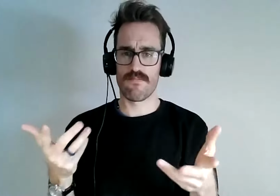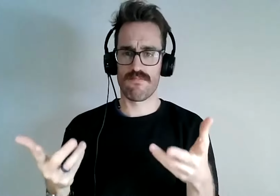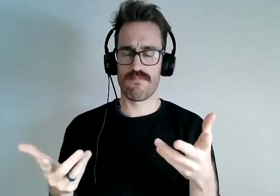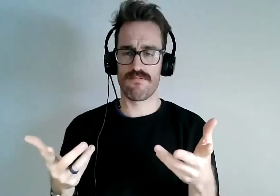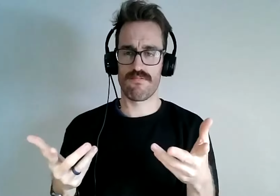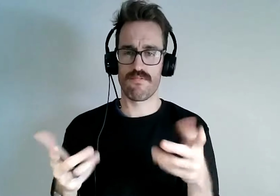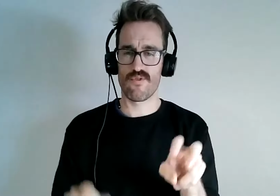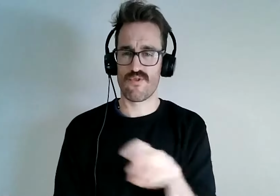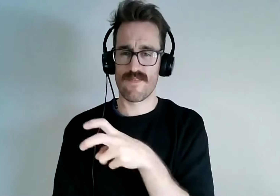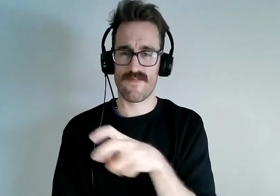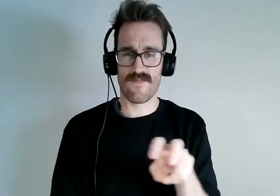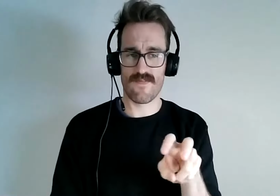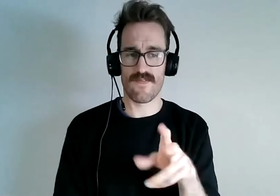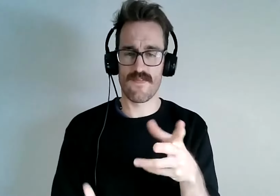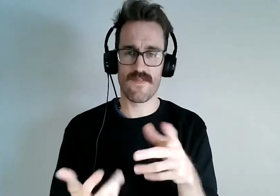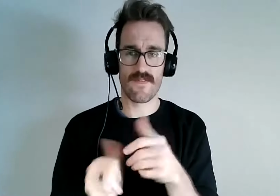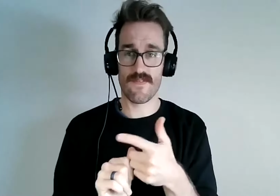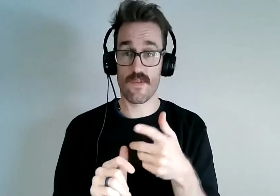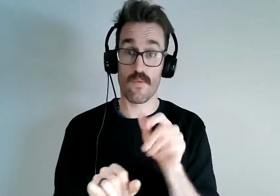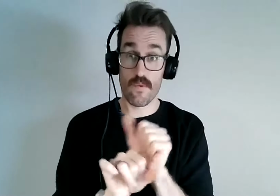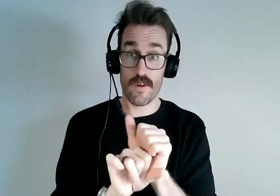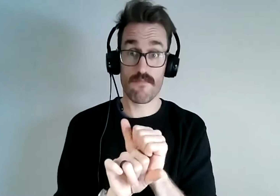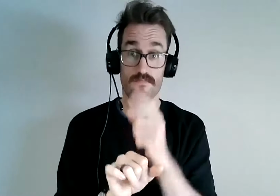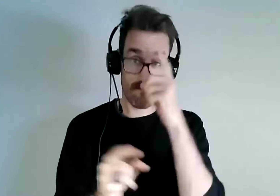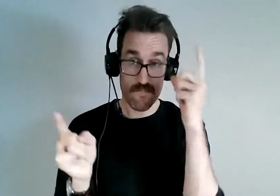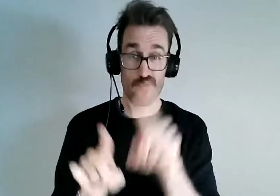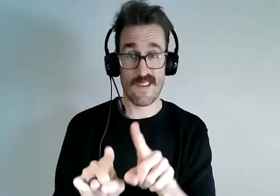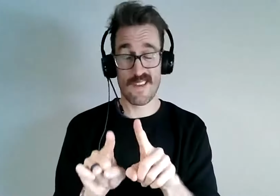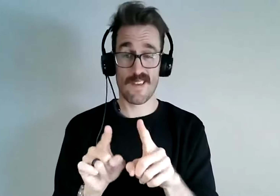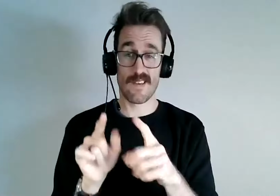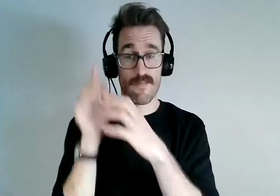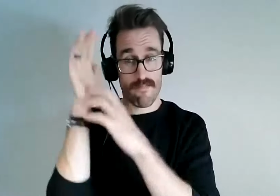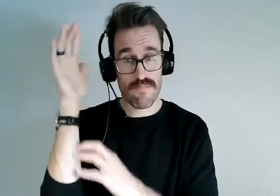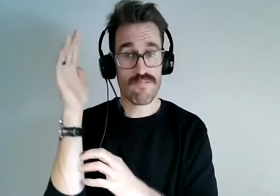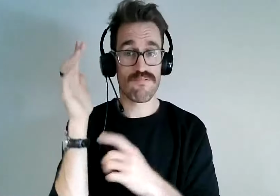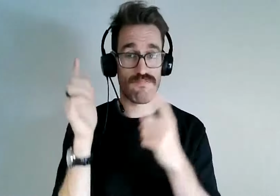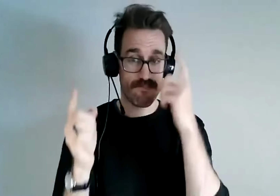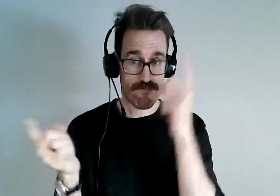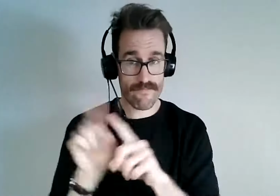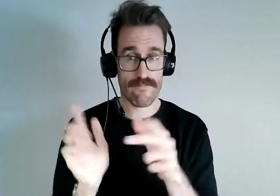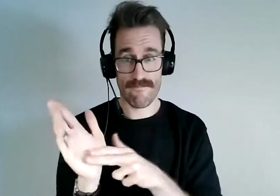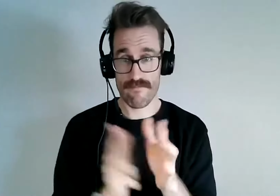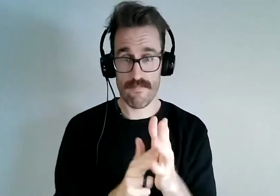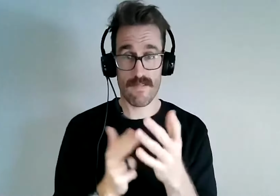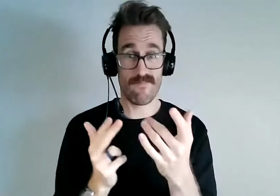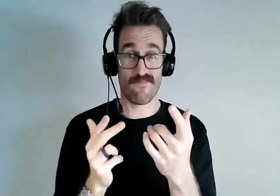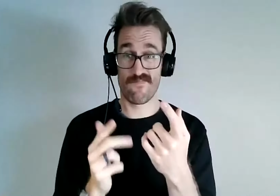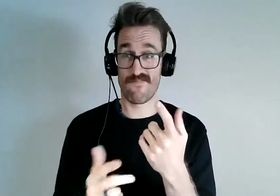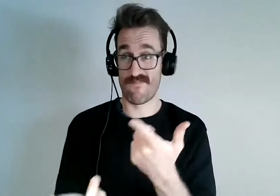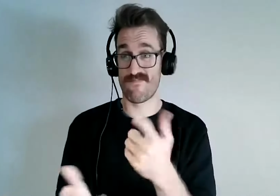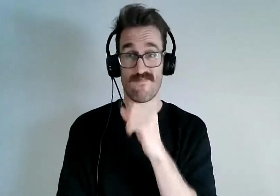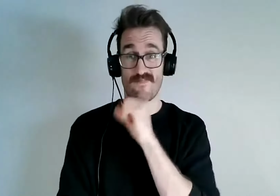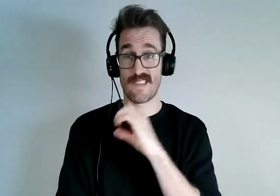of moving towards this convention? But how do we? It has always been a challenge that seniors aren't the priority,